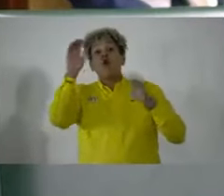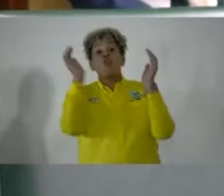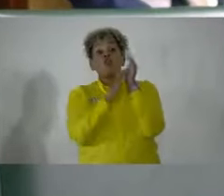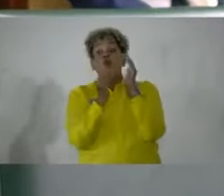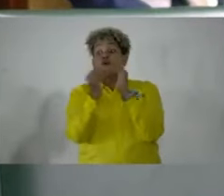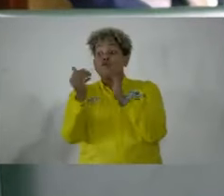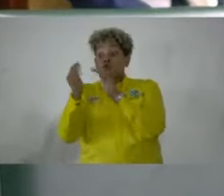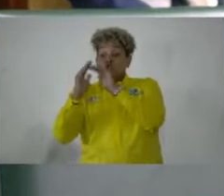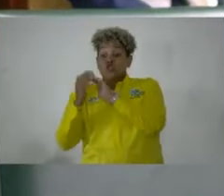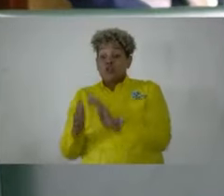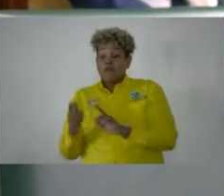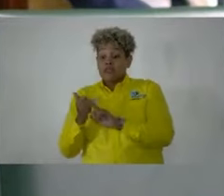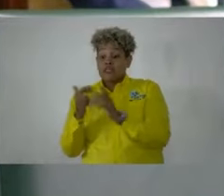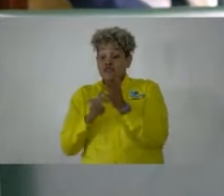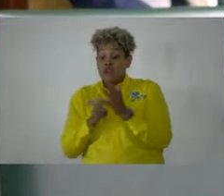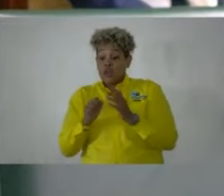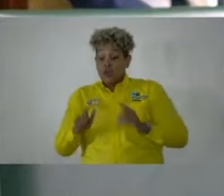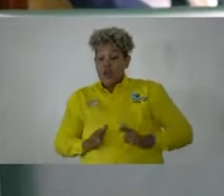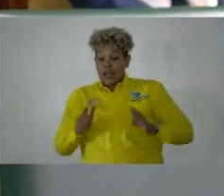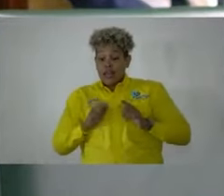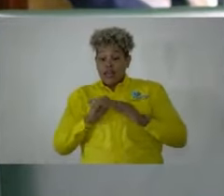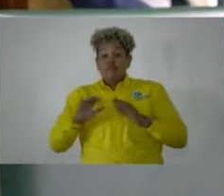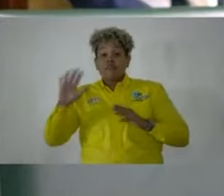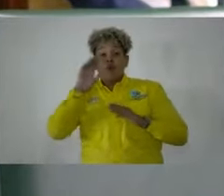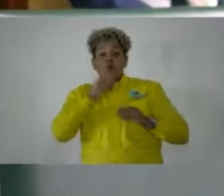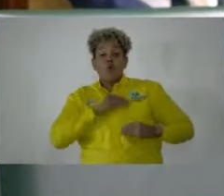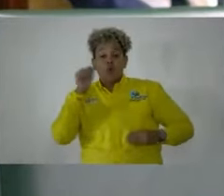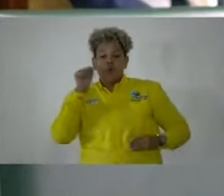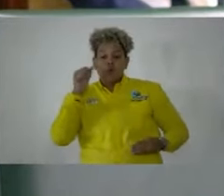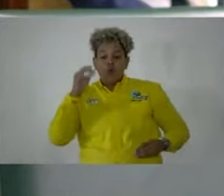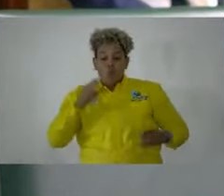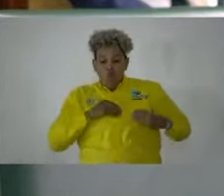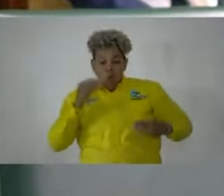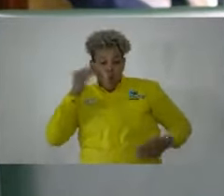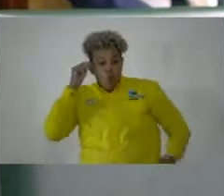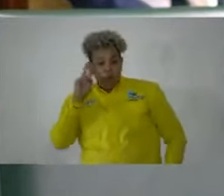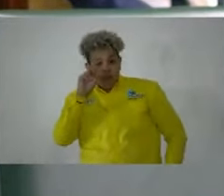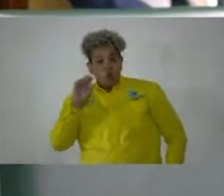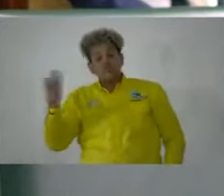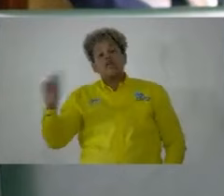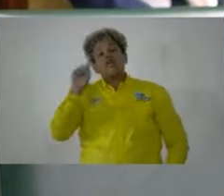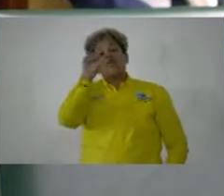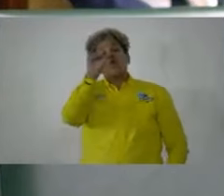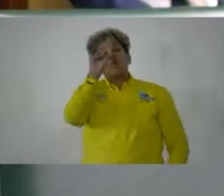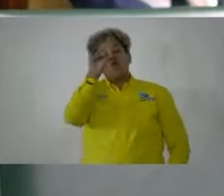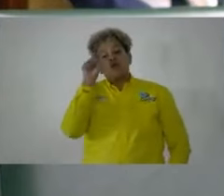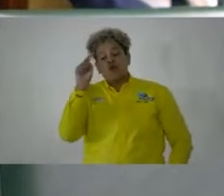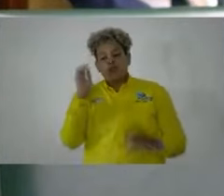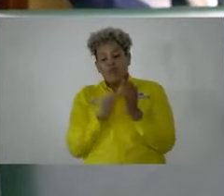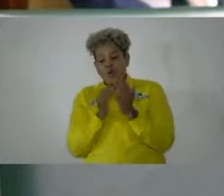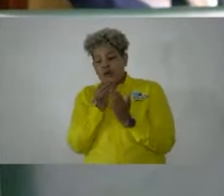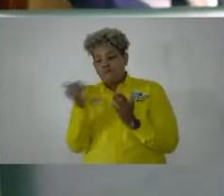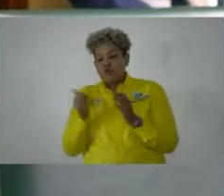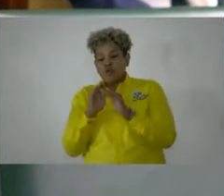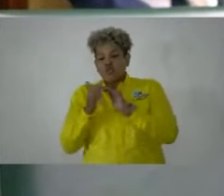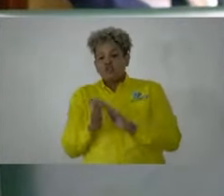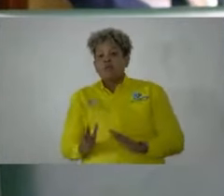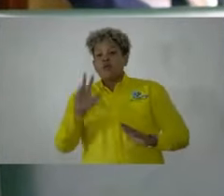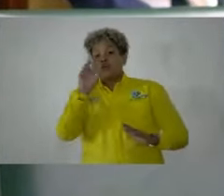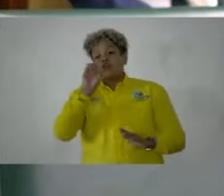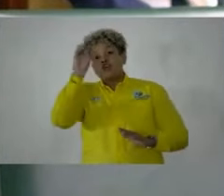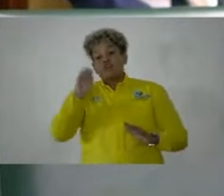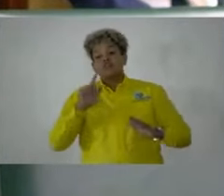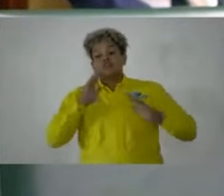fewer Jamaicans rented or lived in their own home than in 2007. 100,000 fewer Jamaicans. 30%